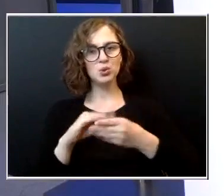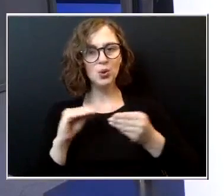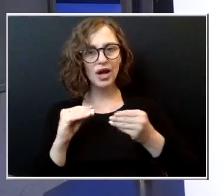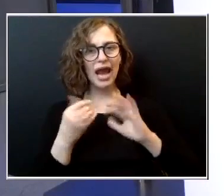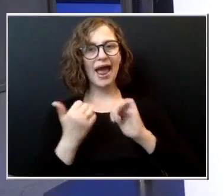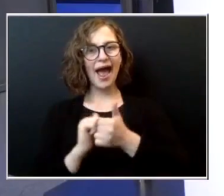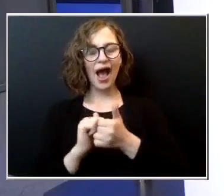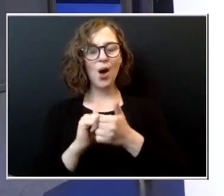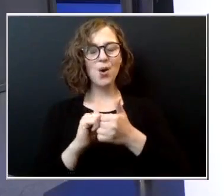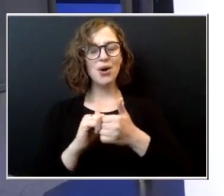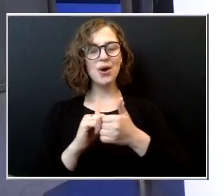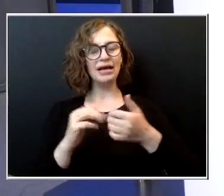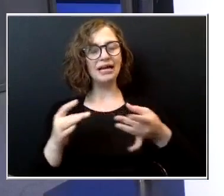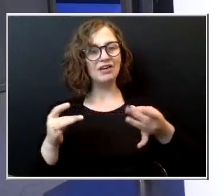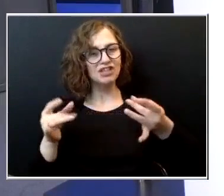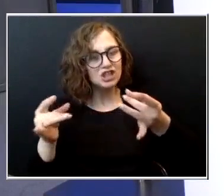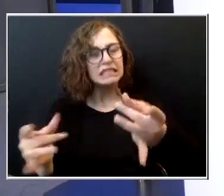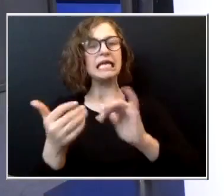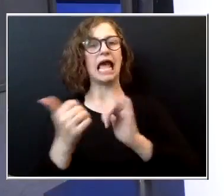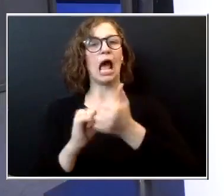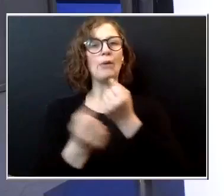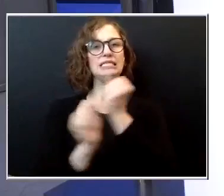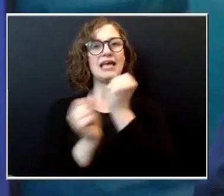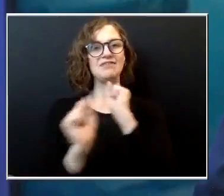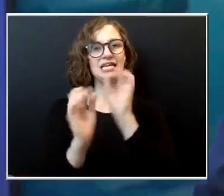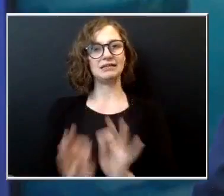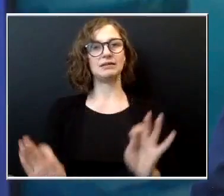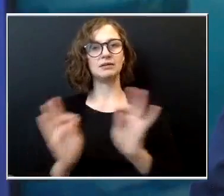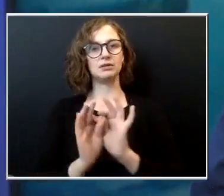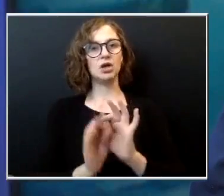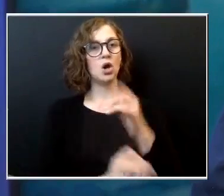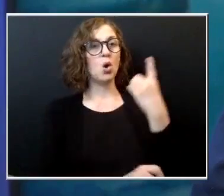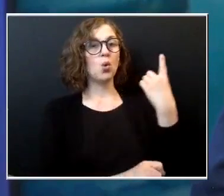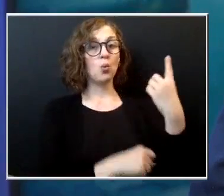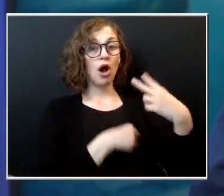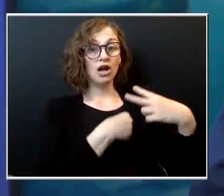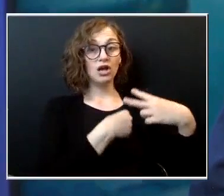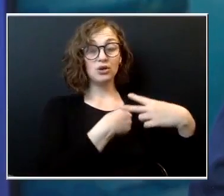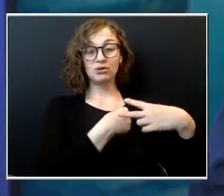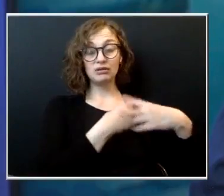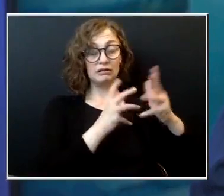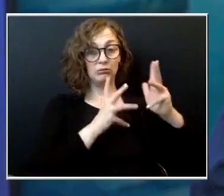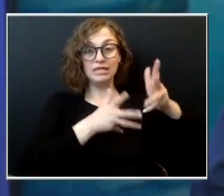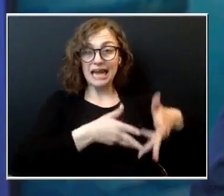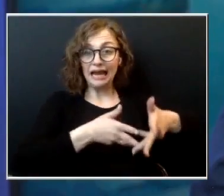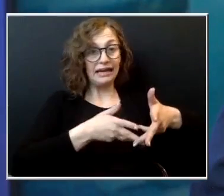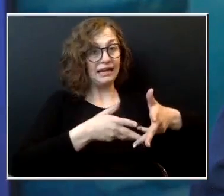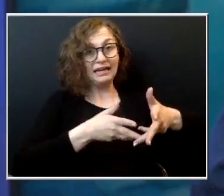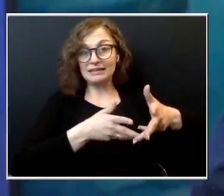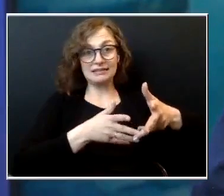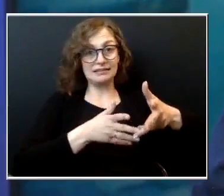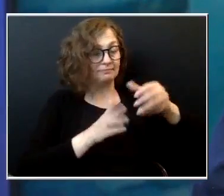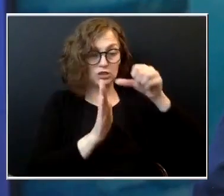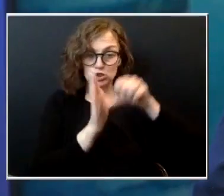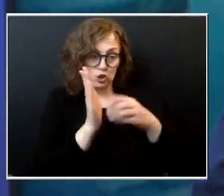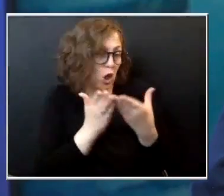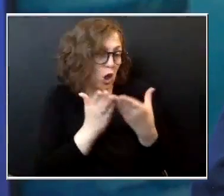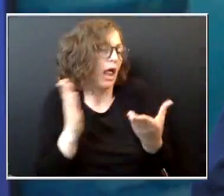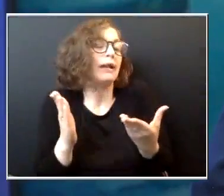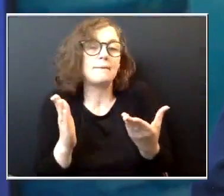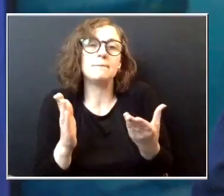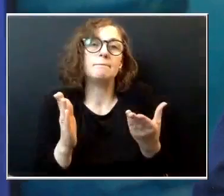matters. One retained surgical item is too many. And We don't want any. if we can get this to other